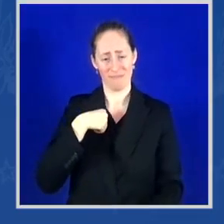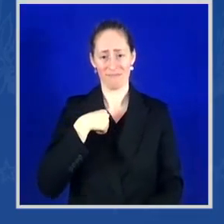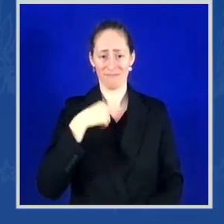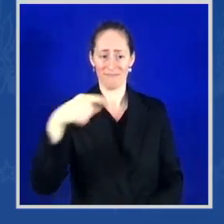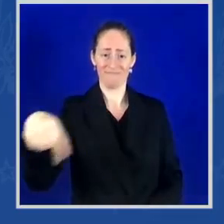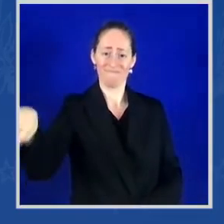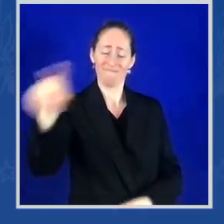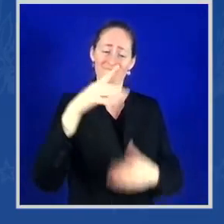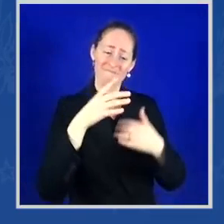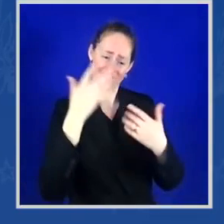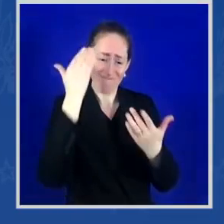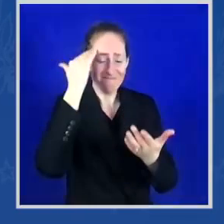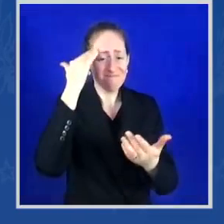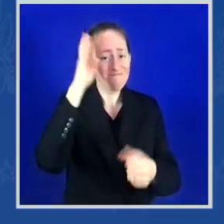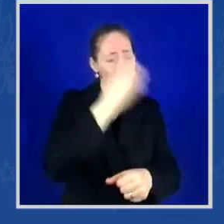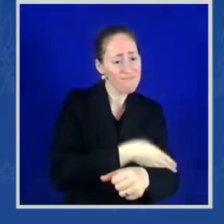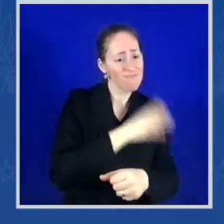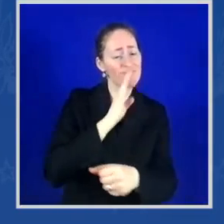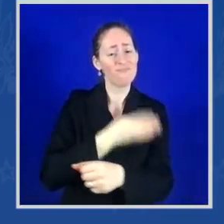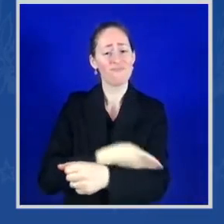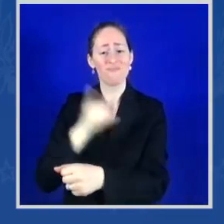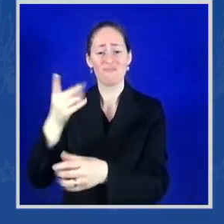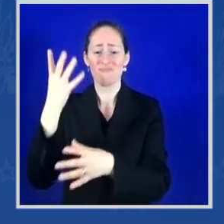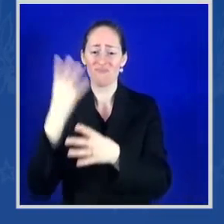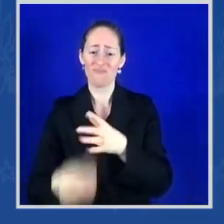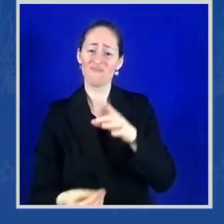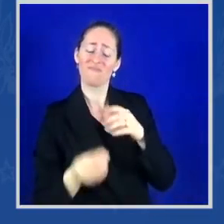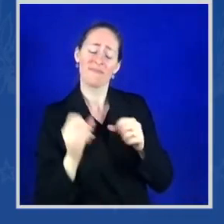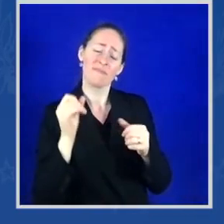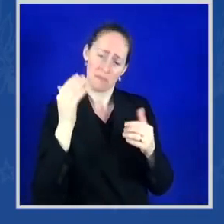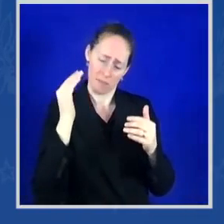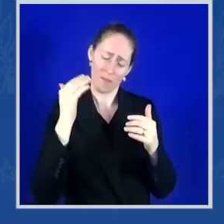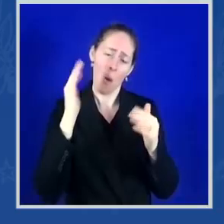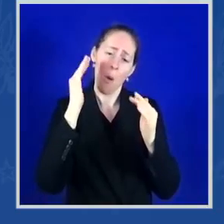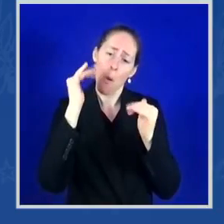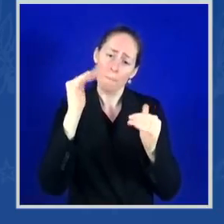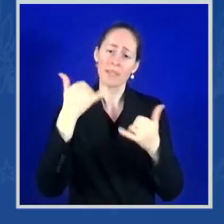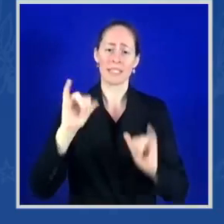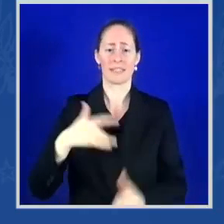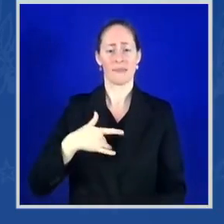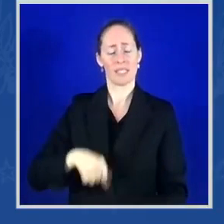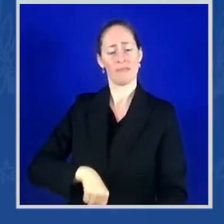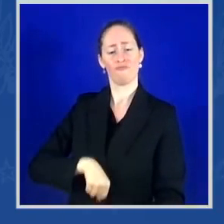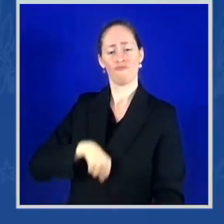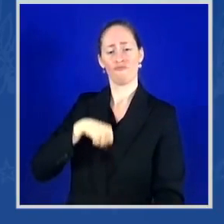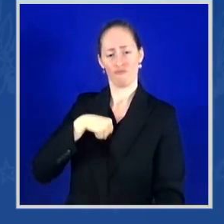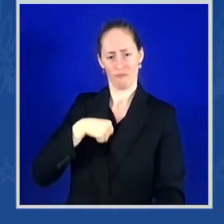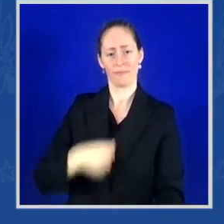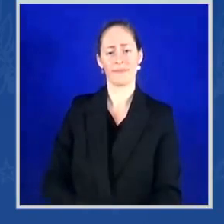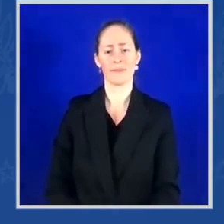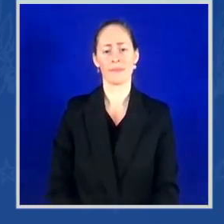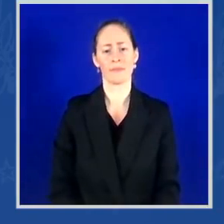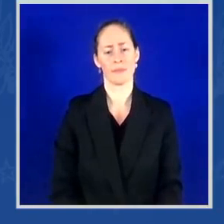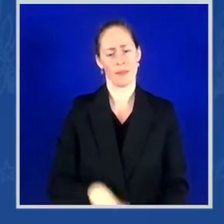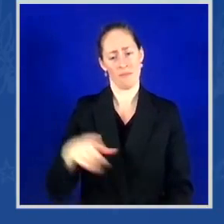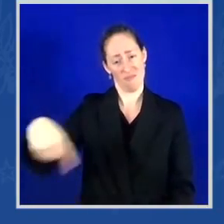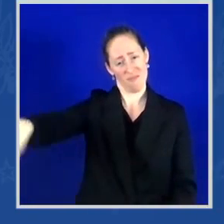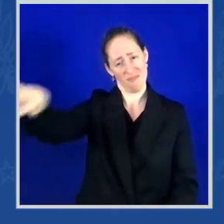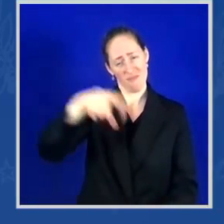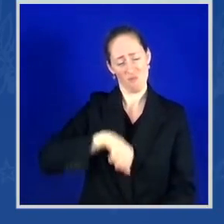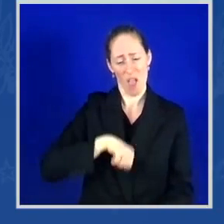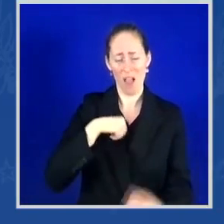that you lost, and those who are still serving. The pride and the bravery and the service to our great American